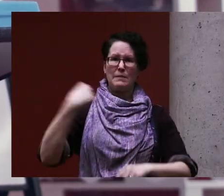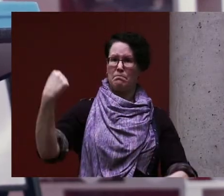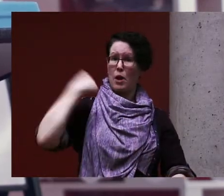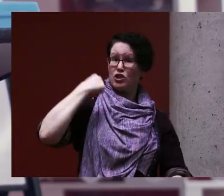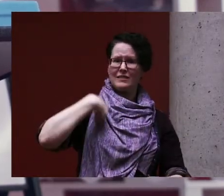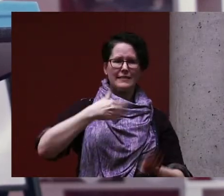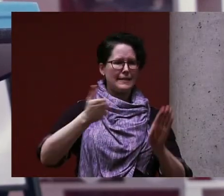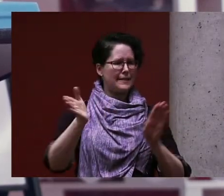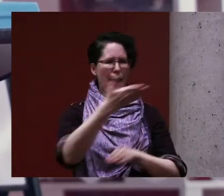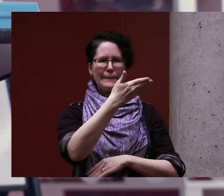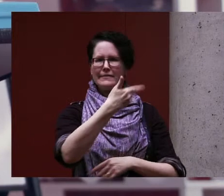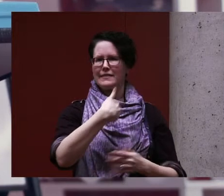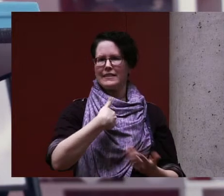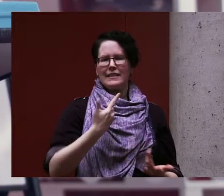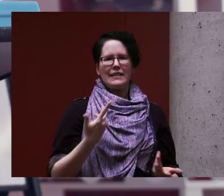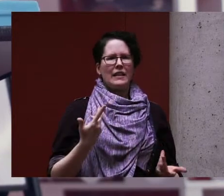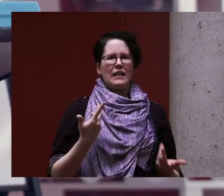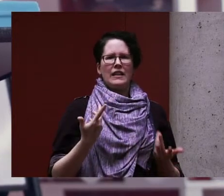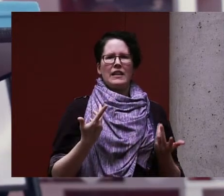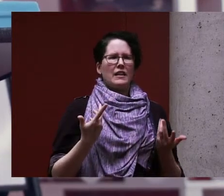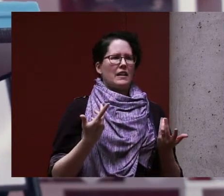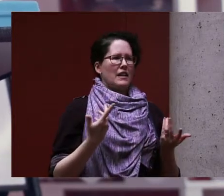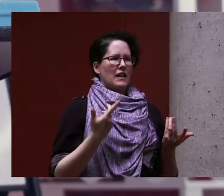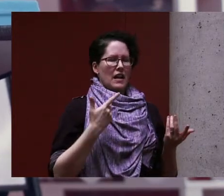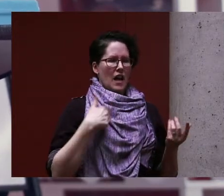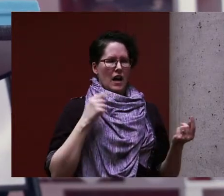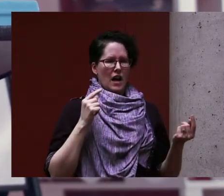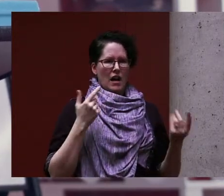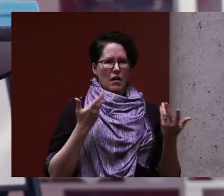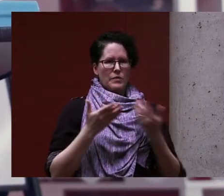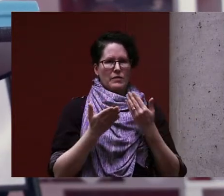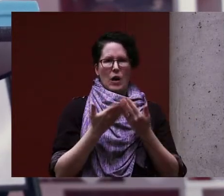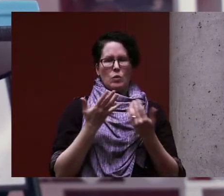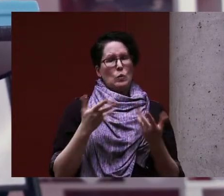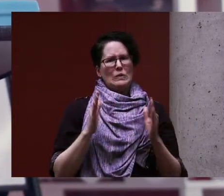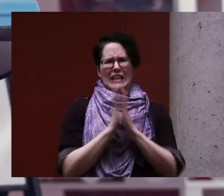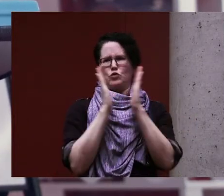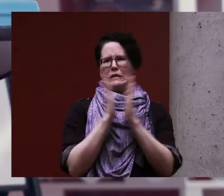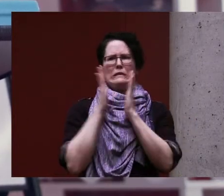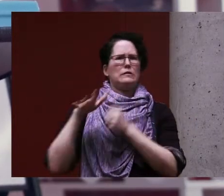was slapped, and I was almost sexually assaulted. So,